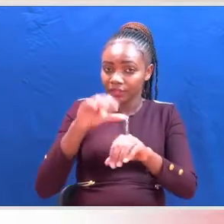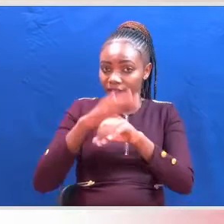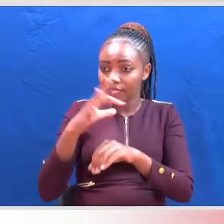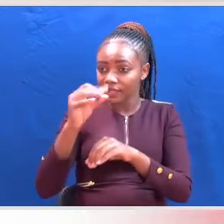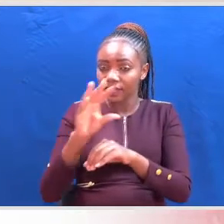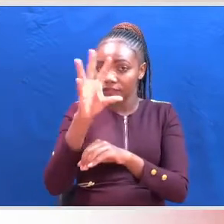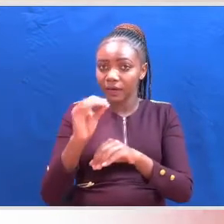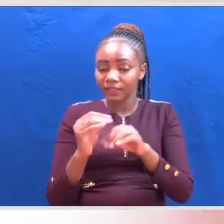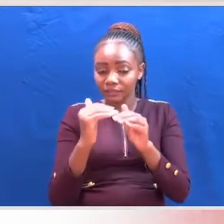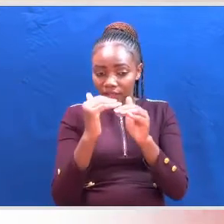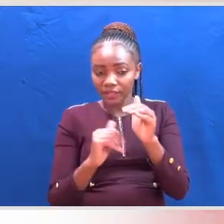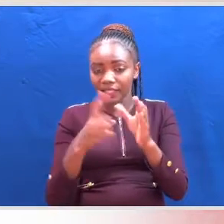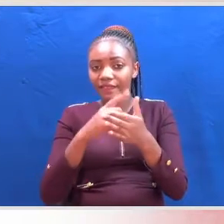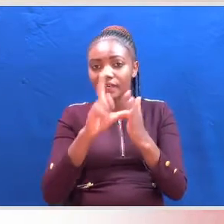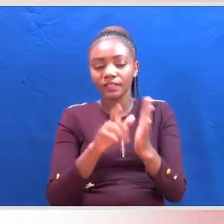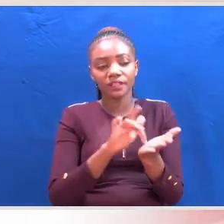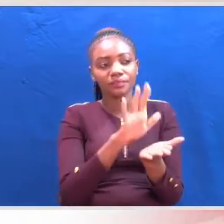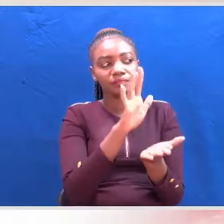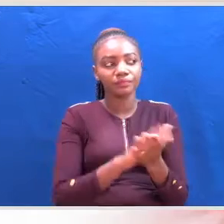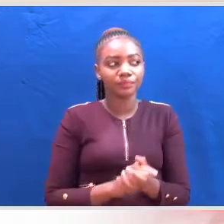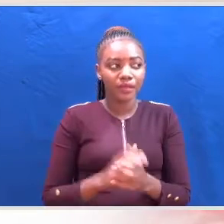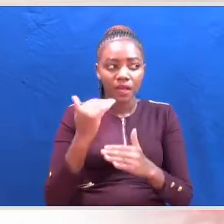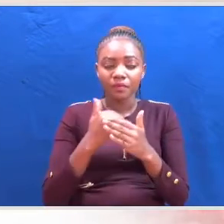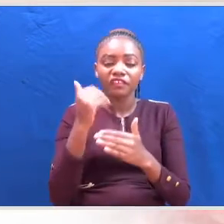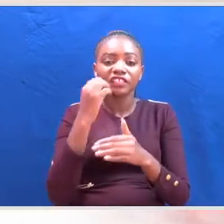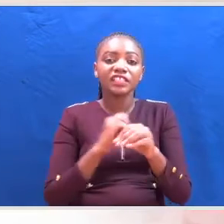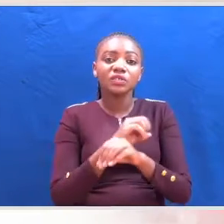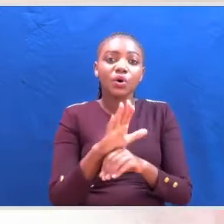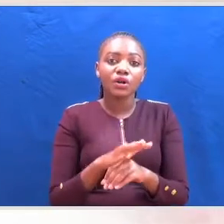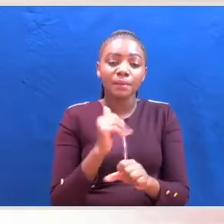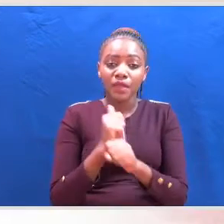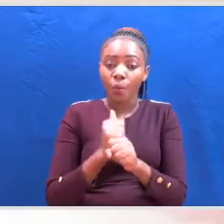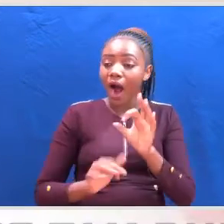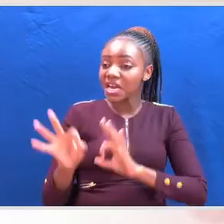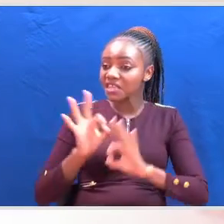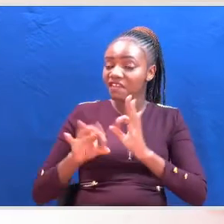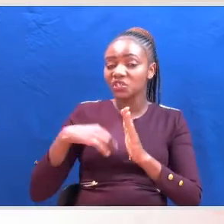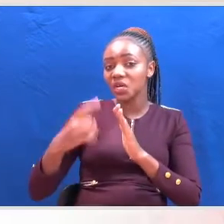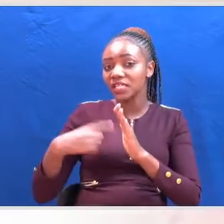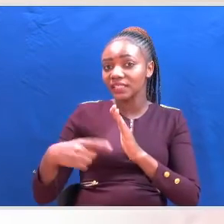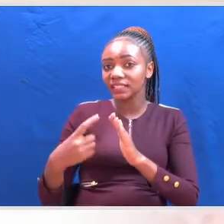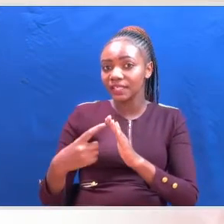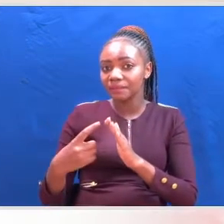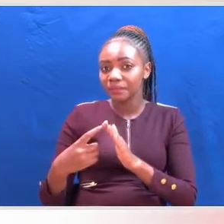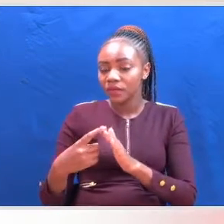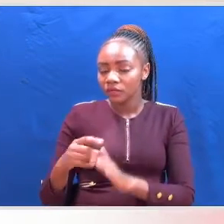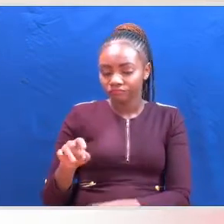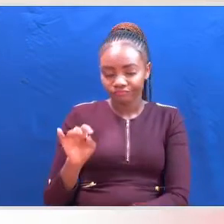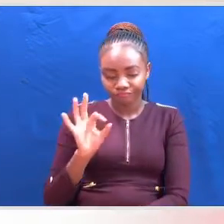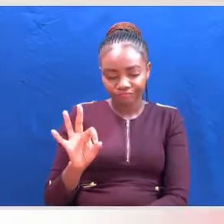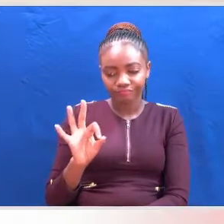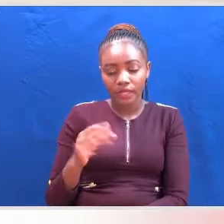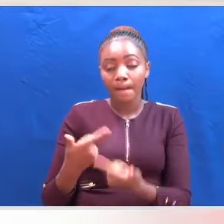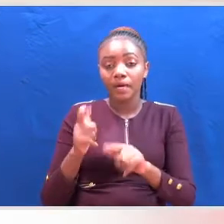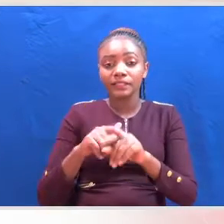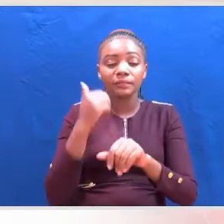later was laid off from work. Initially, before COVID, work in the fashion industry was actually trying to pick up. But when COVID